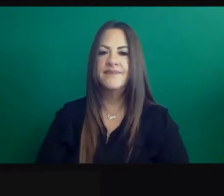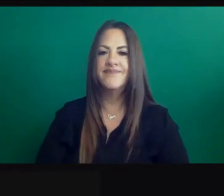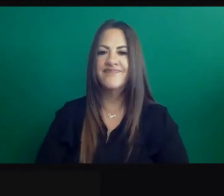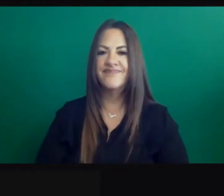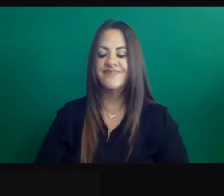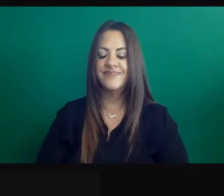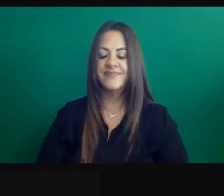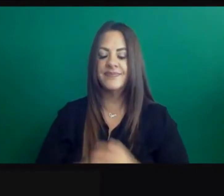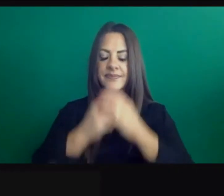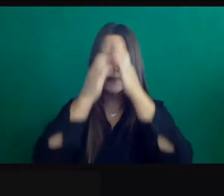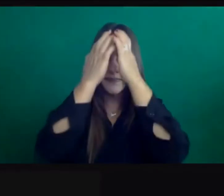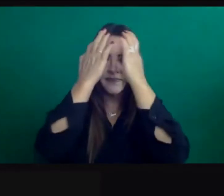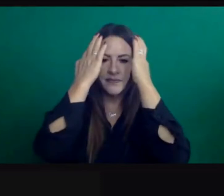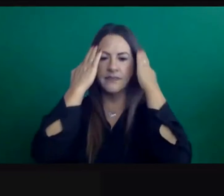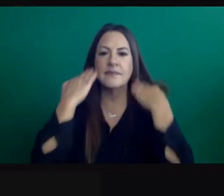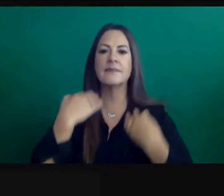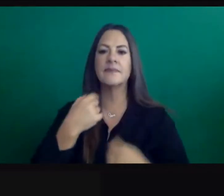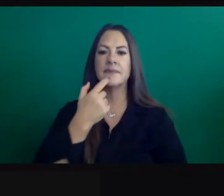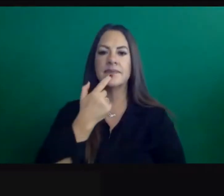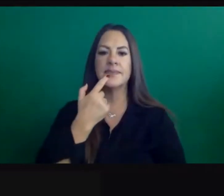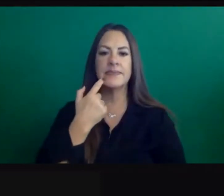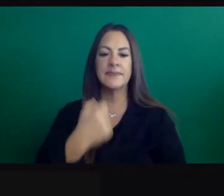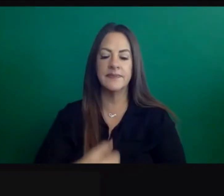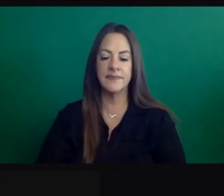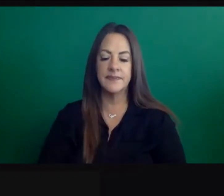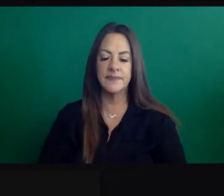Ron Lin, the Los Angeles Times.